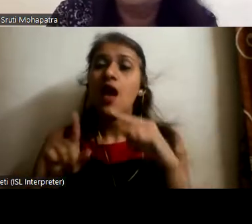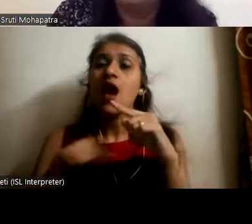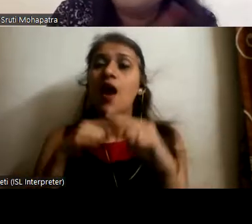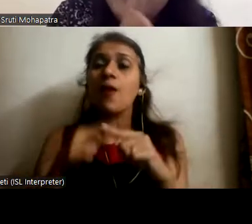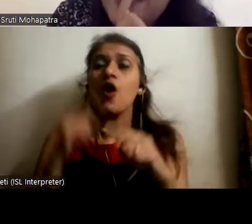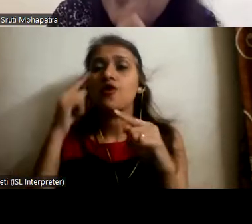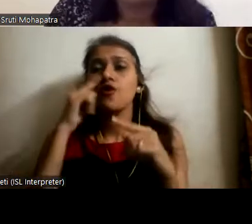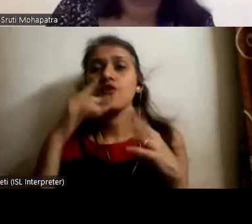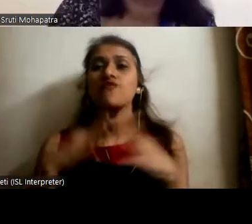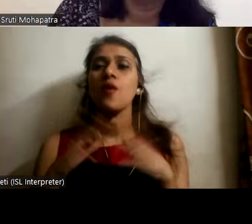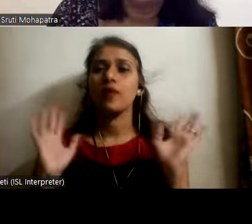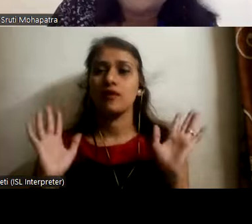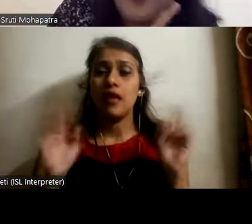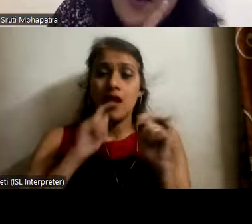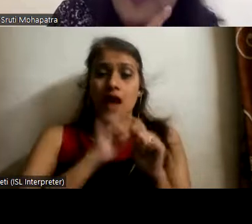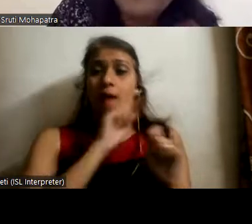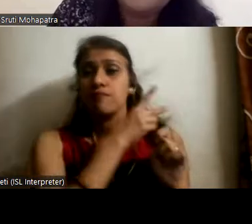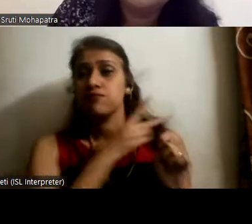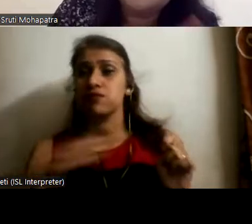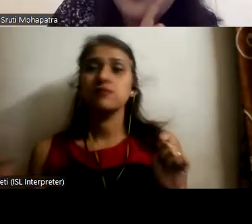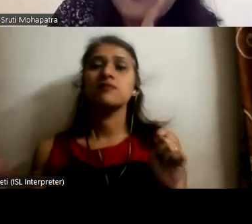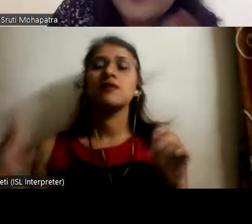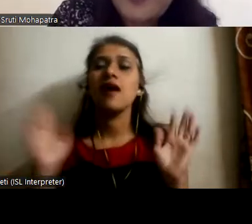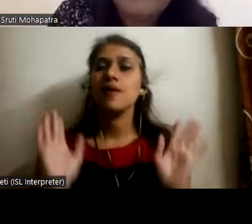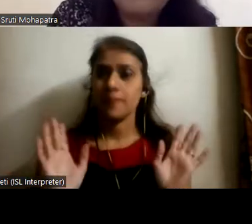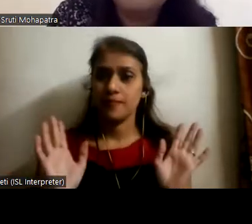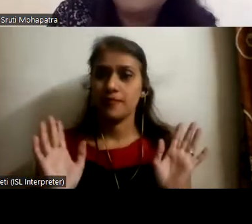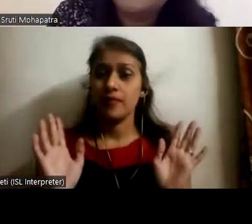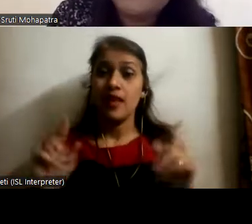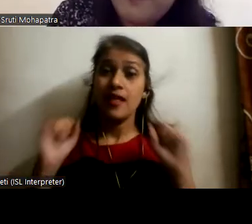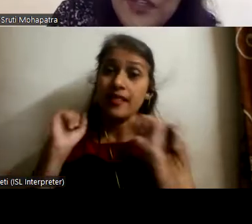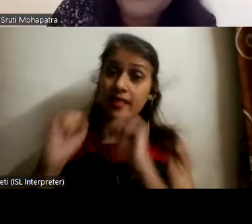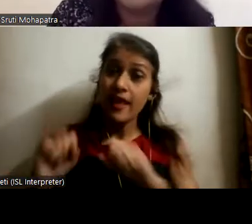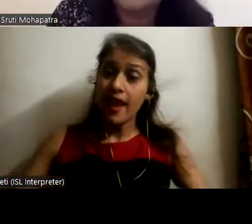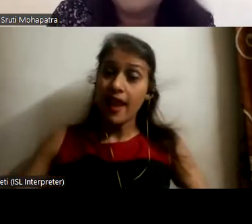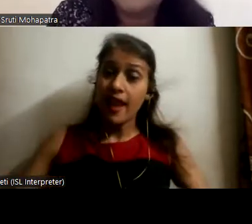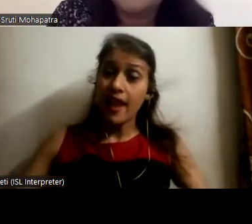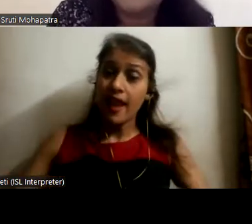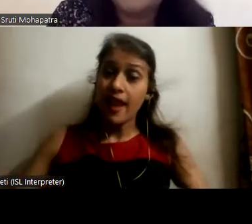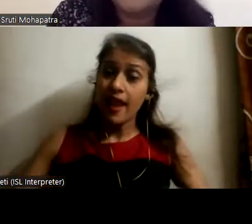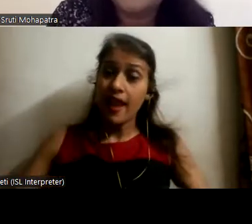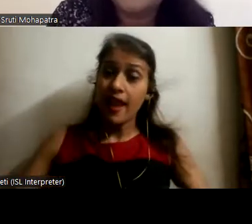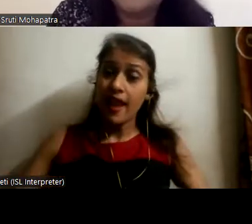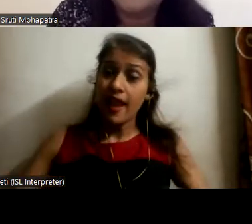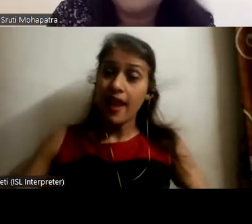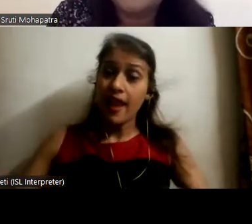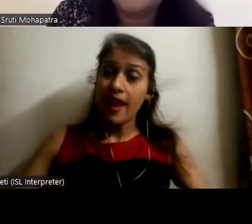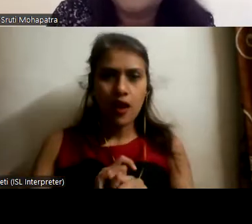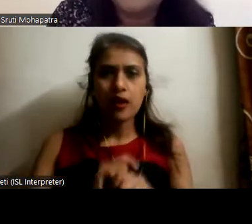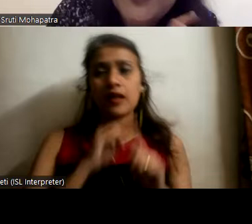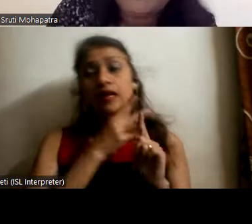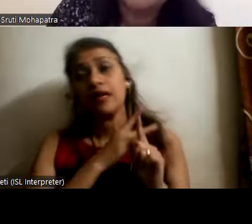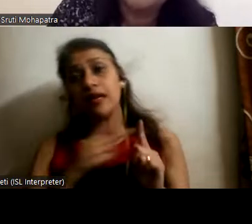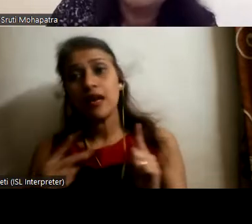woman multitasks, how a woman lives a life of multidimensionality, and how they